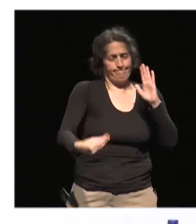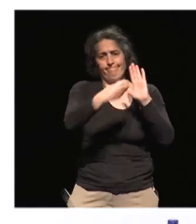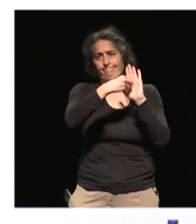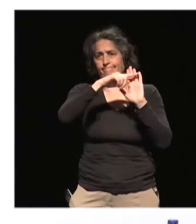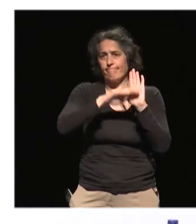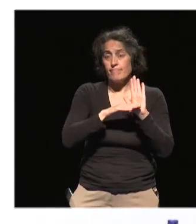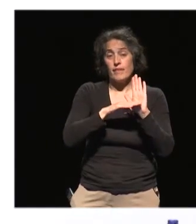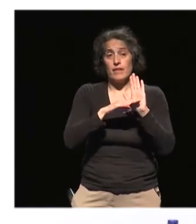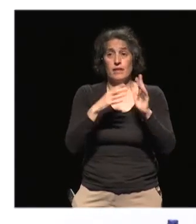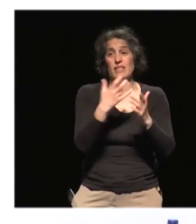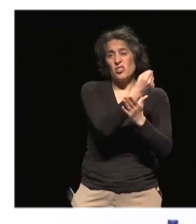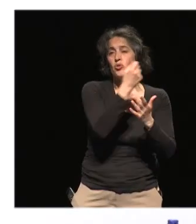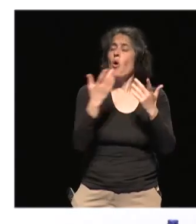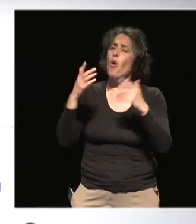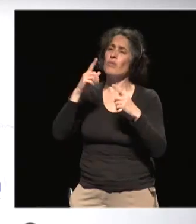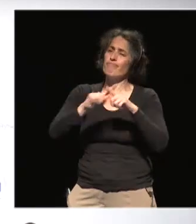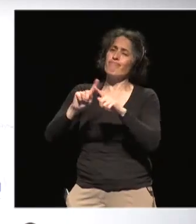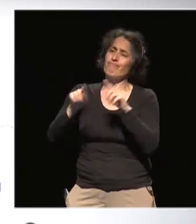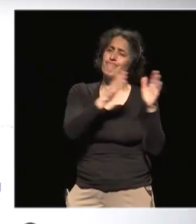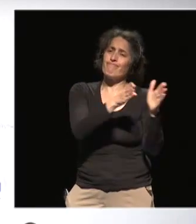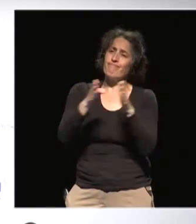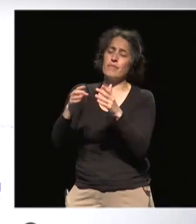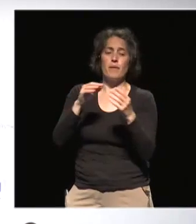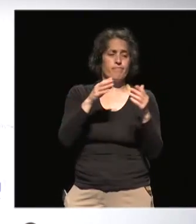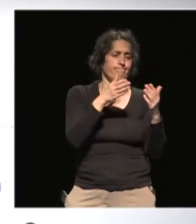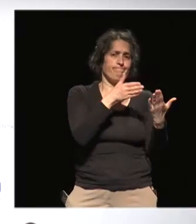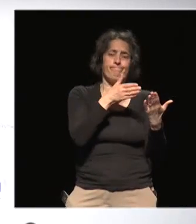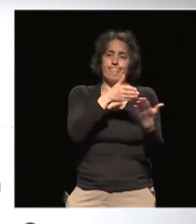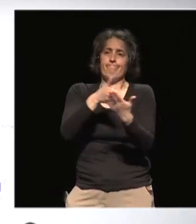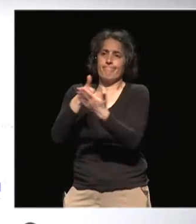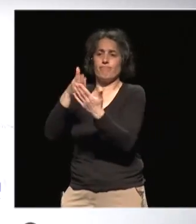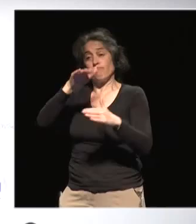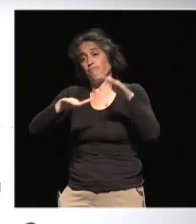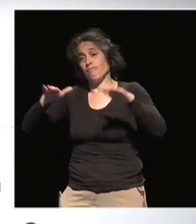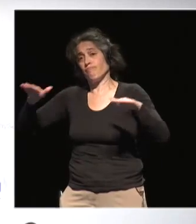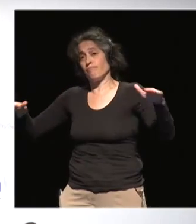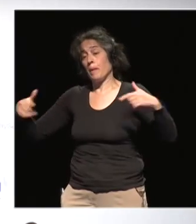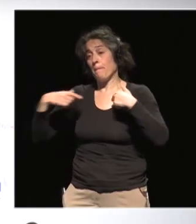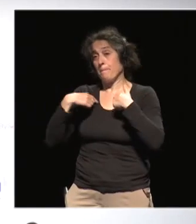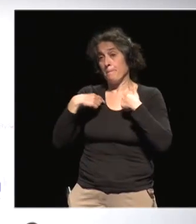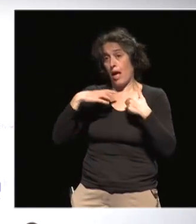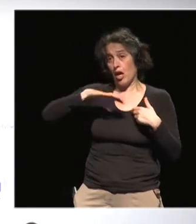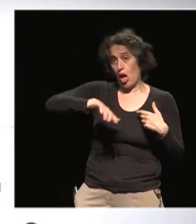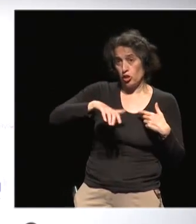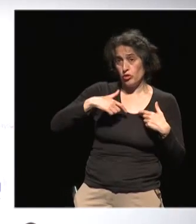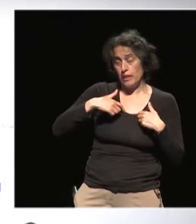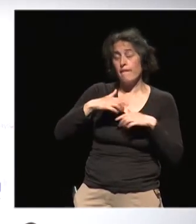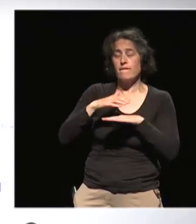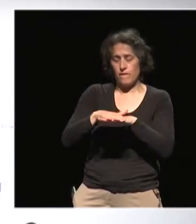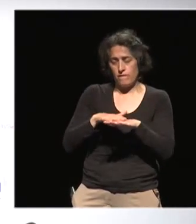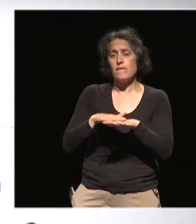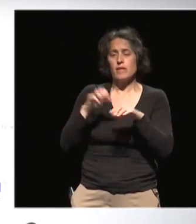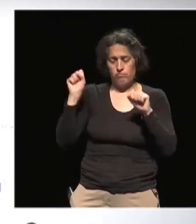are some of the issues. But I am saying, of course, on behalf of my minister, that as a global community, I think we can achieve